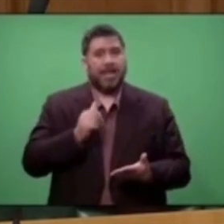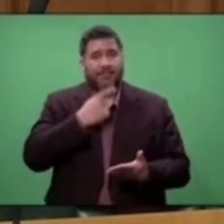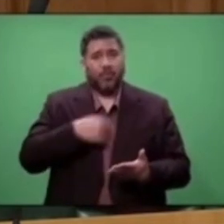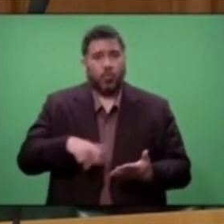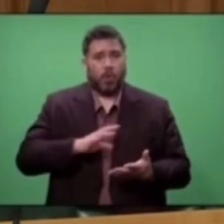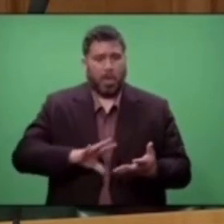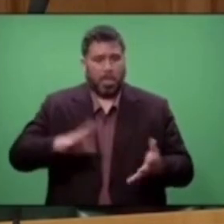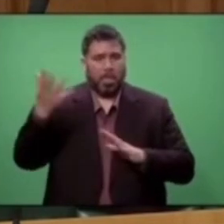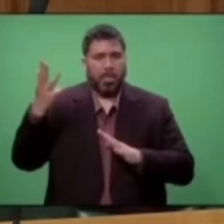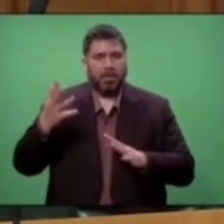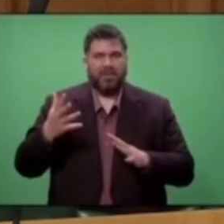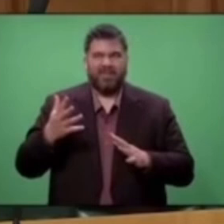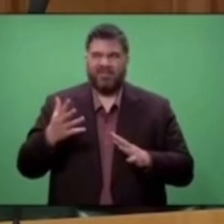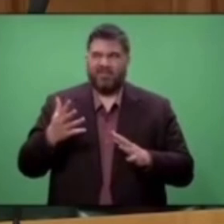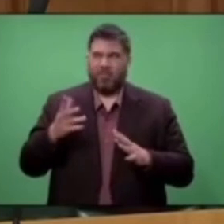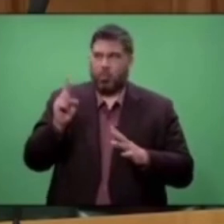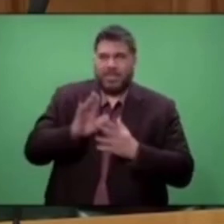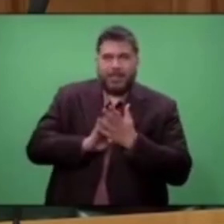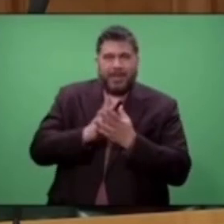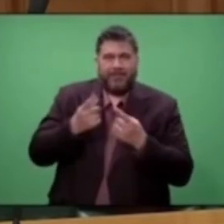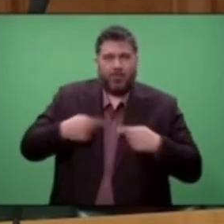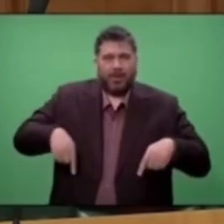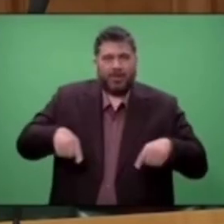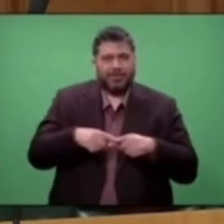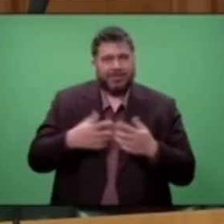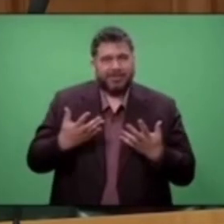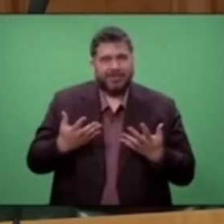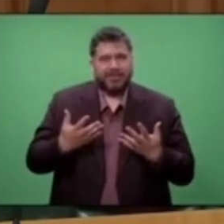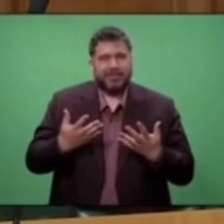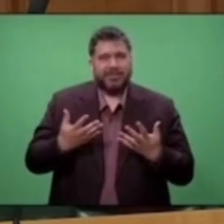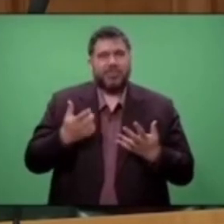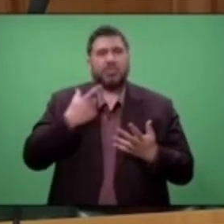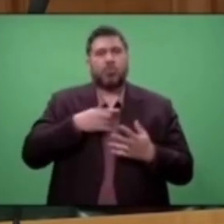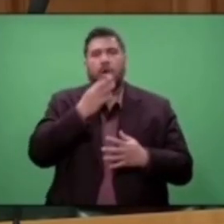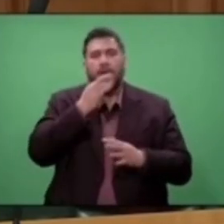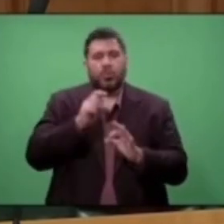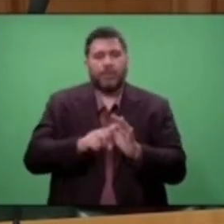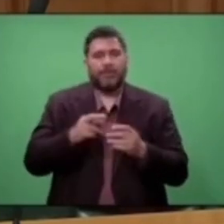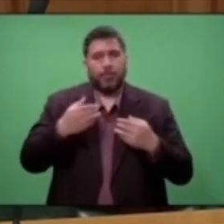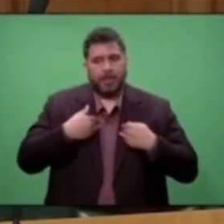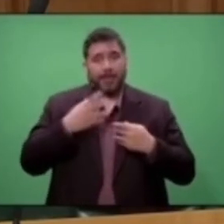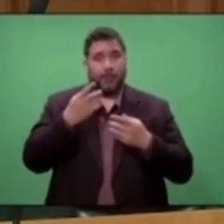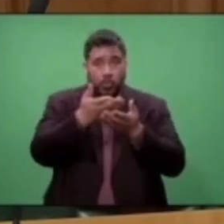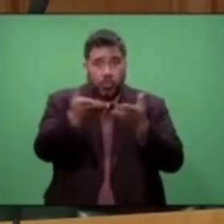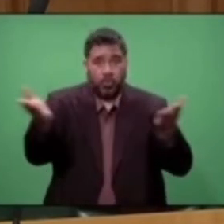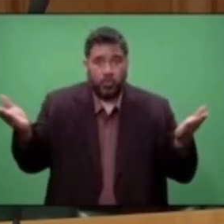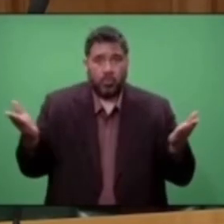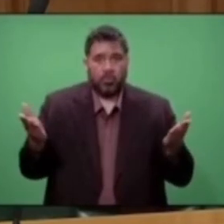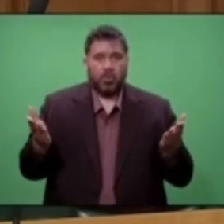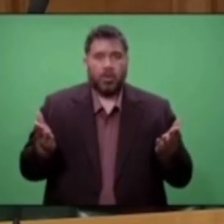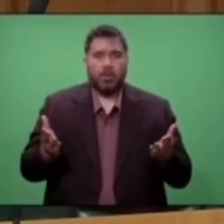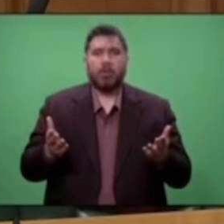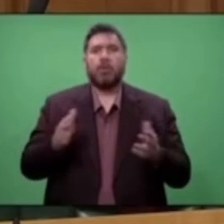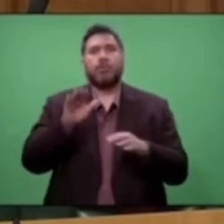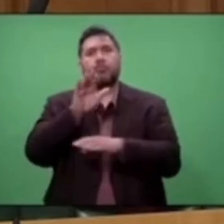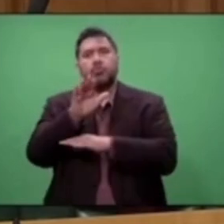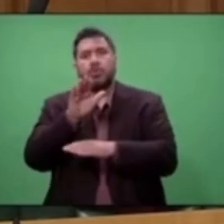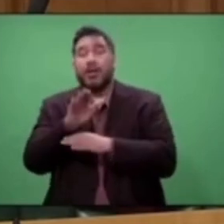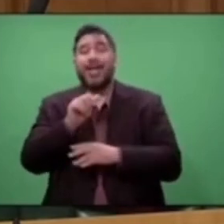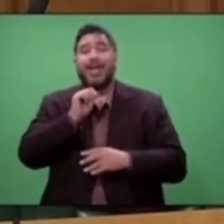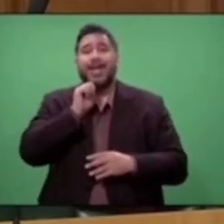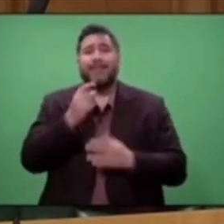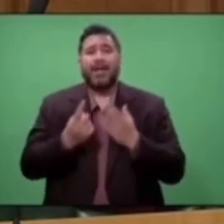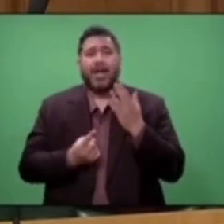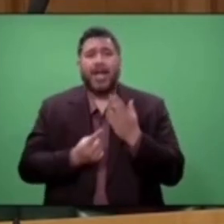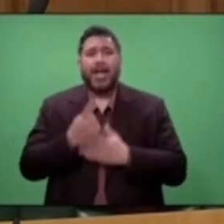myself, Mr. Speaker, in conclusion, and I ask all of you here today, how would we want to be cared for if we ourselves